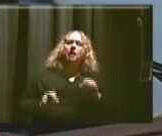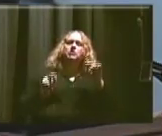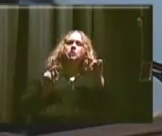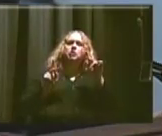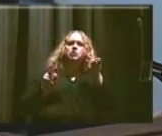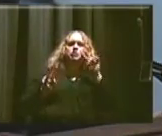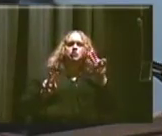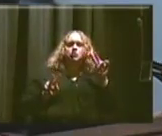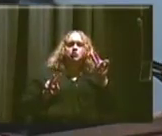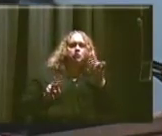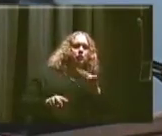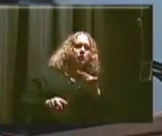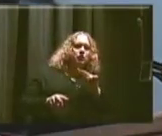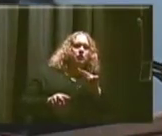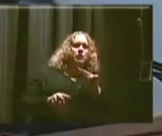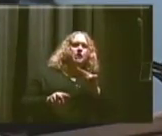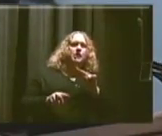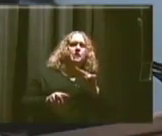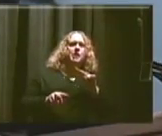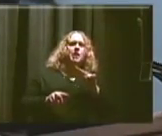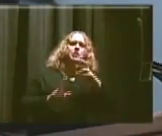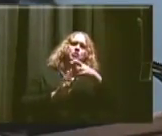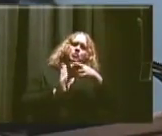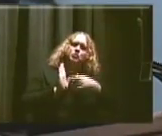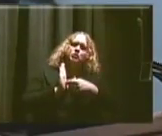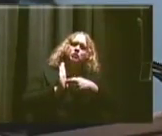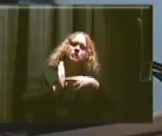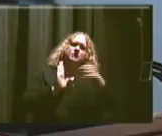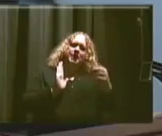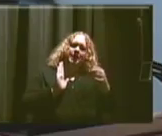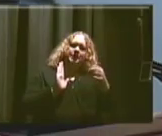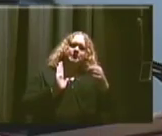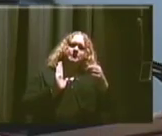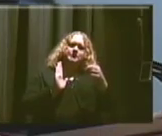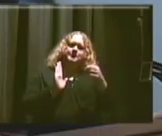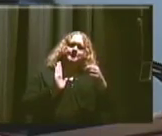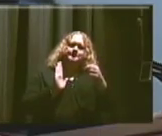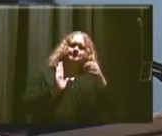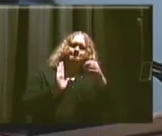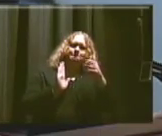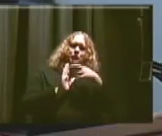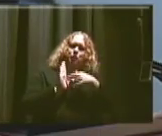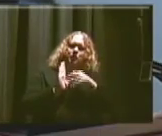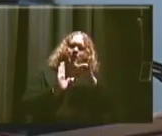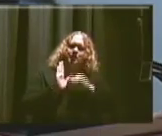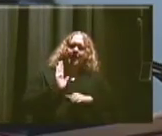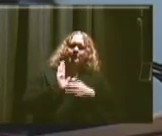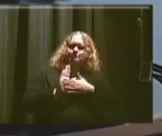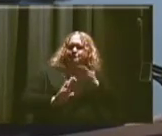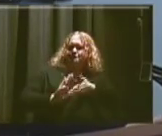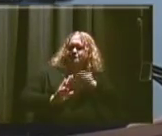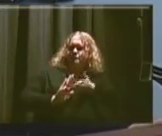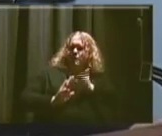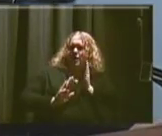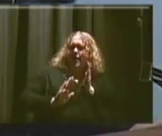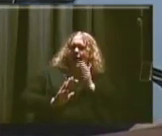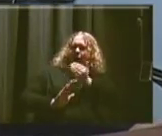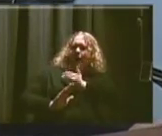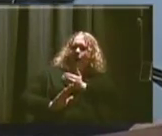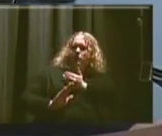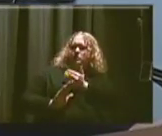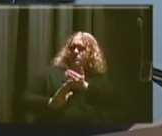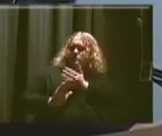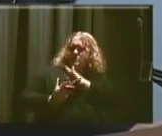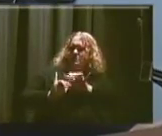that like govern our like operation and basically ask the state for waivers from those rules and